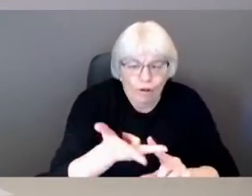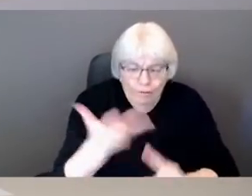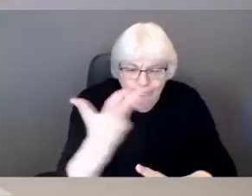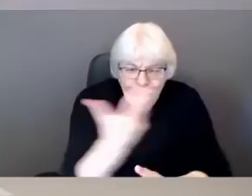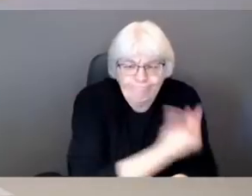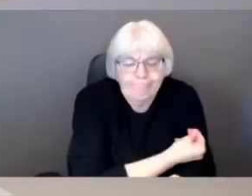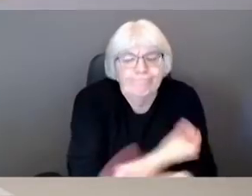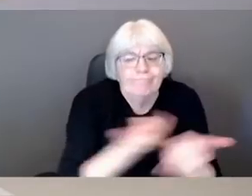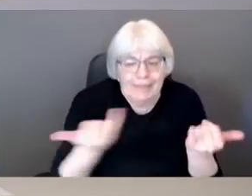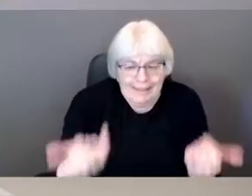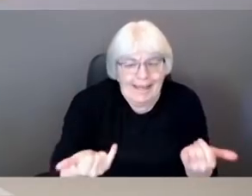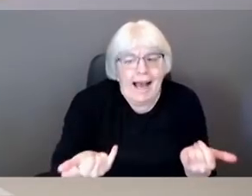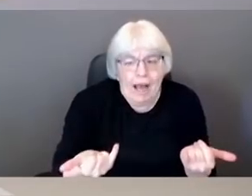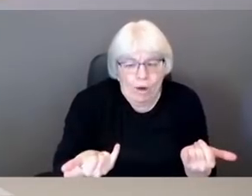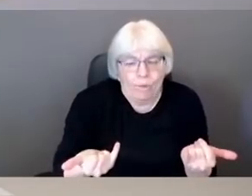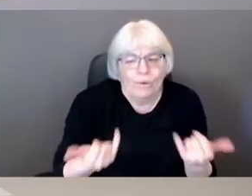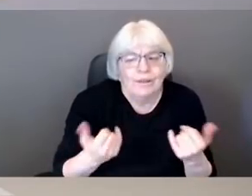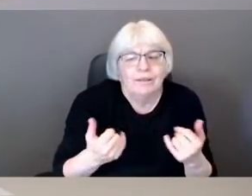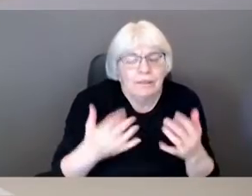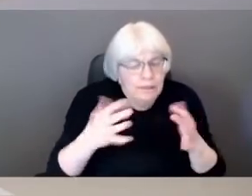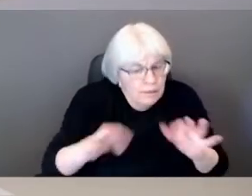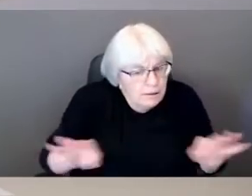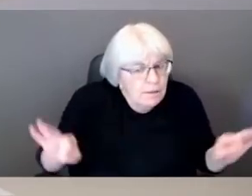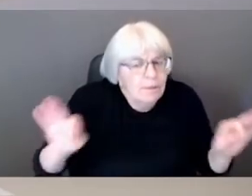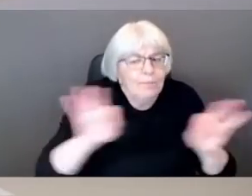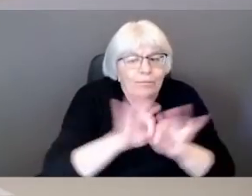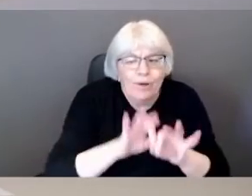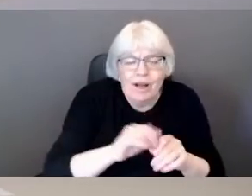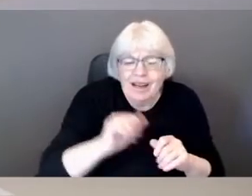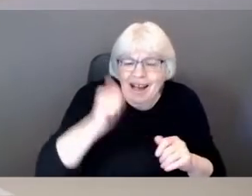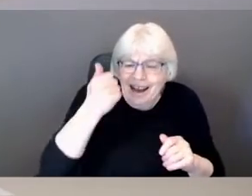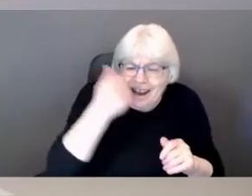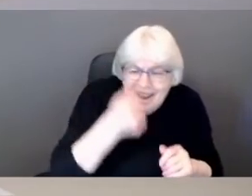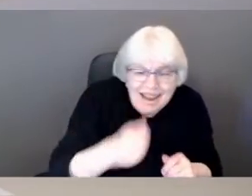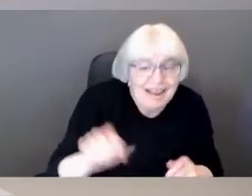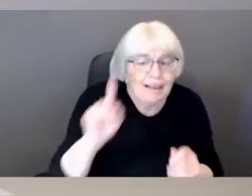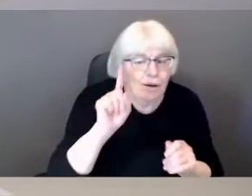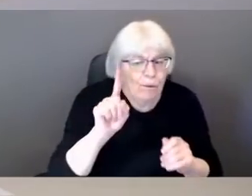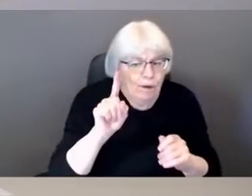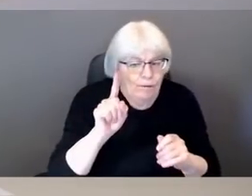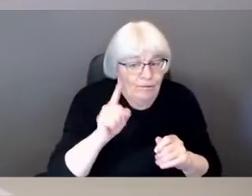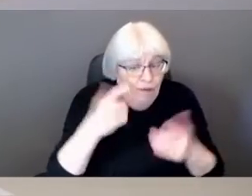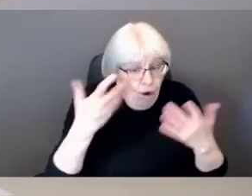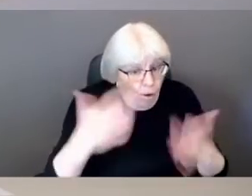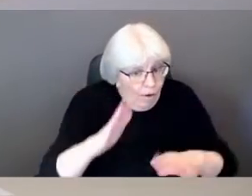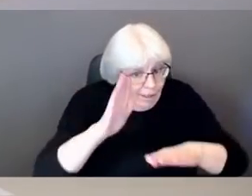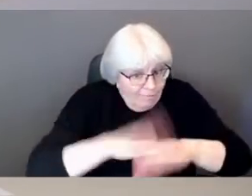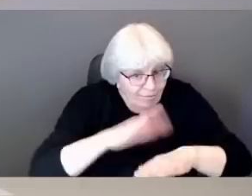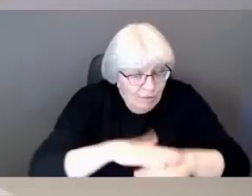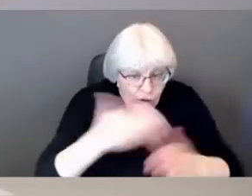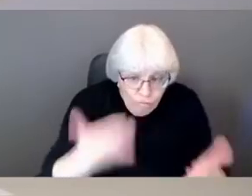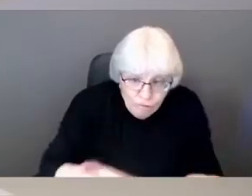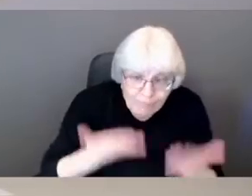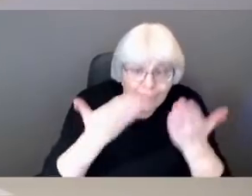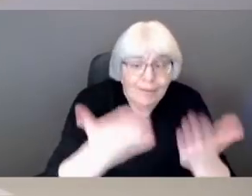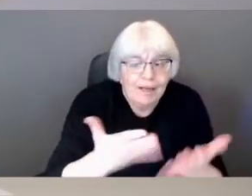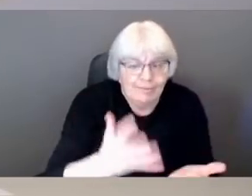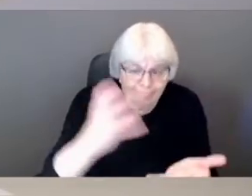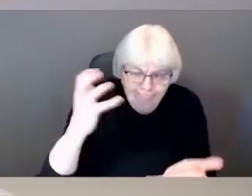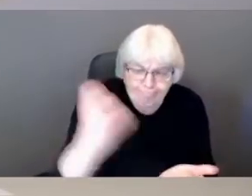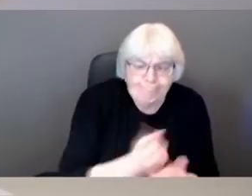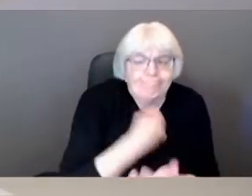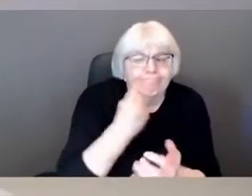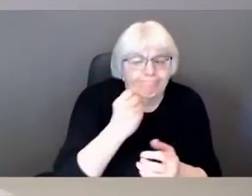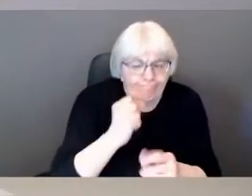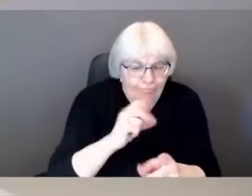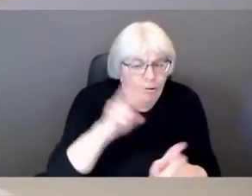I think it's important that anyone with a recommendation certainly goes ahead and starts to book their appointments when they're